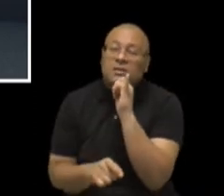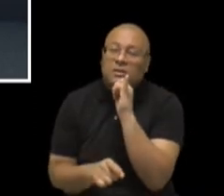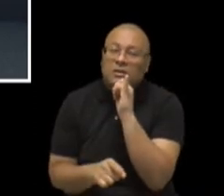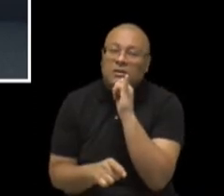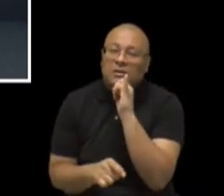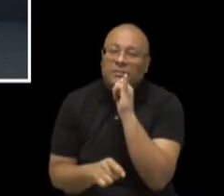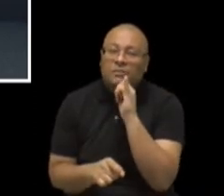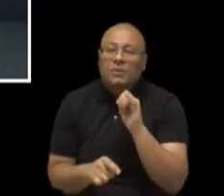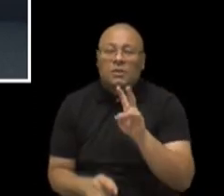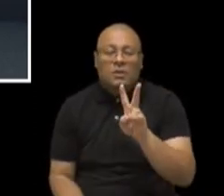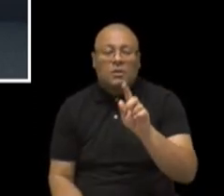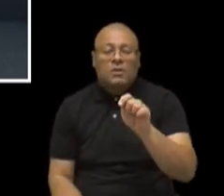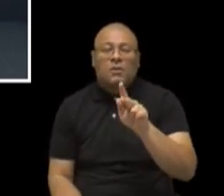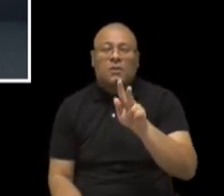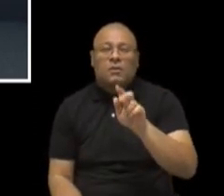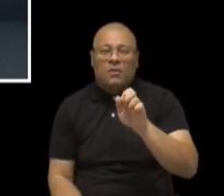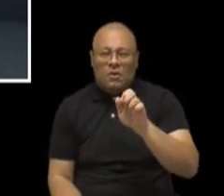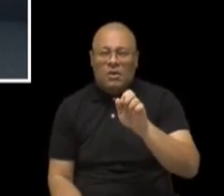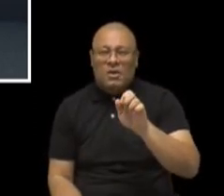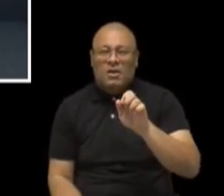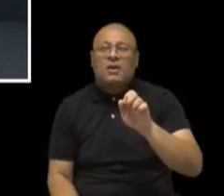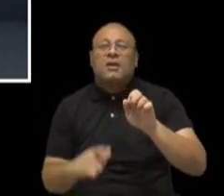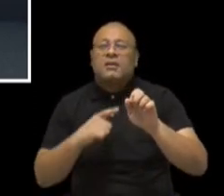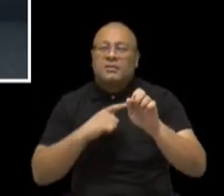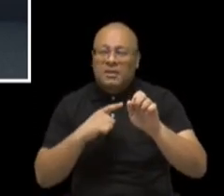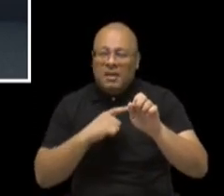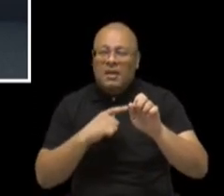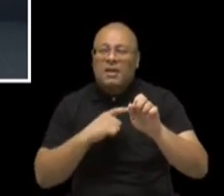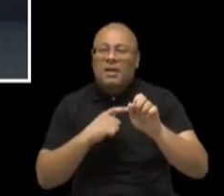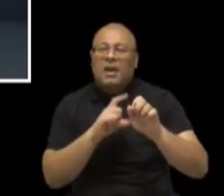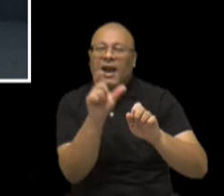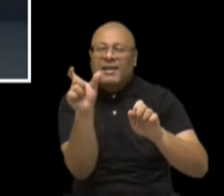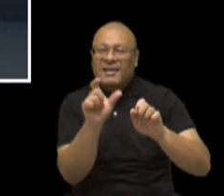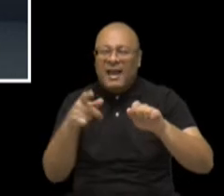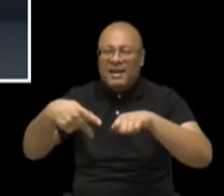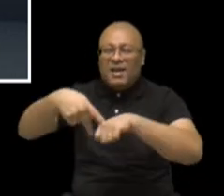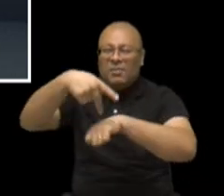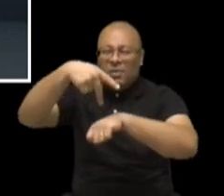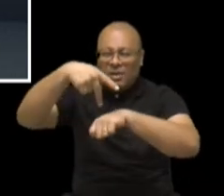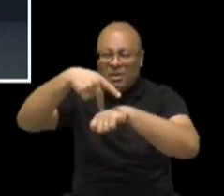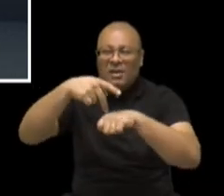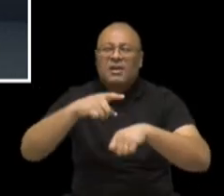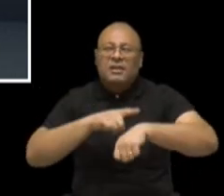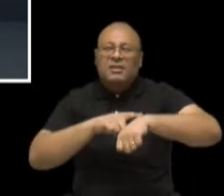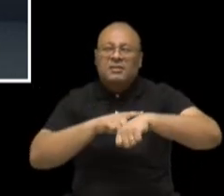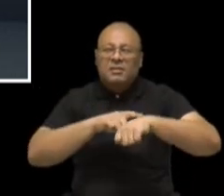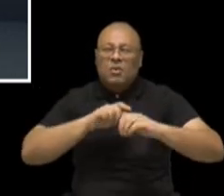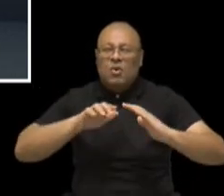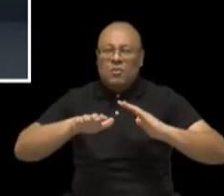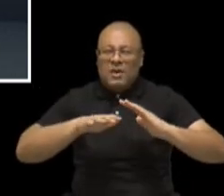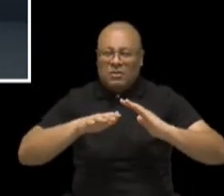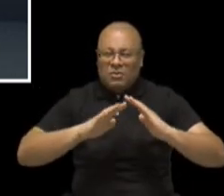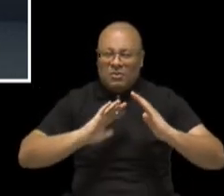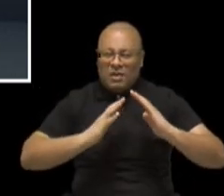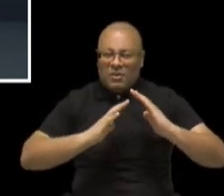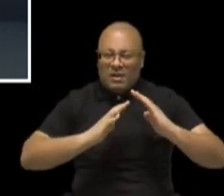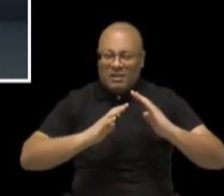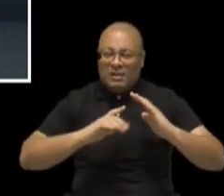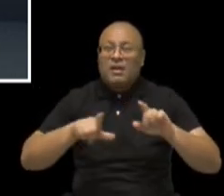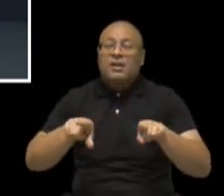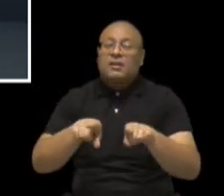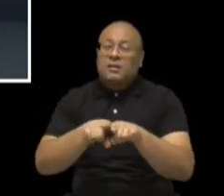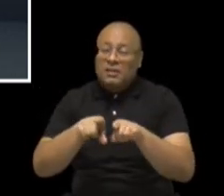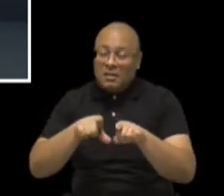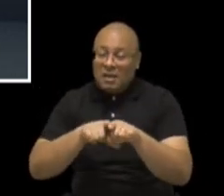Vogue had opened up their archives for free throughout the quarantine. So I took that up and